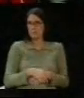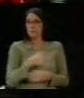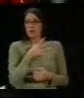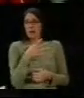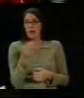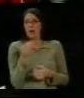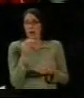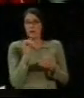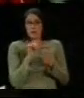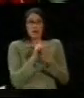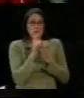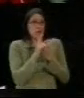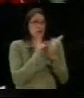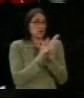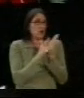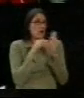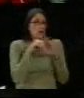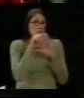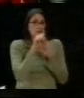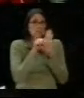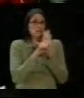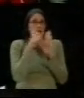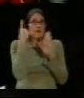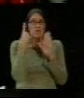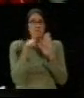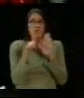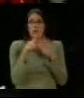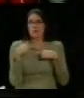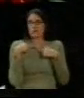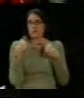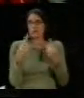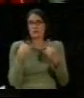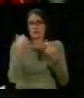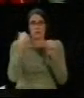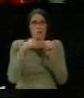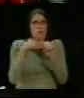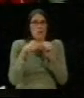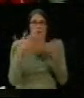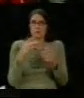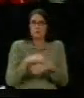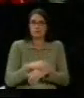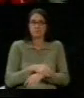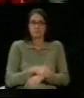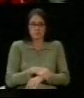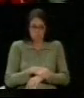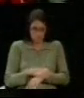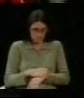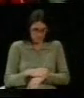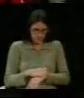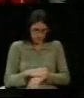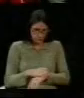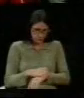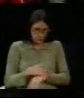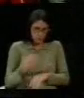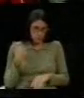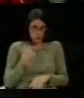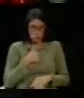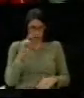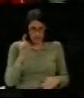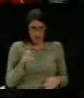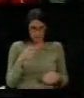And that's been the law in this state since I can remember. We have to